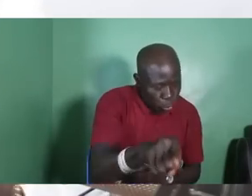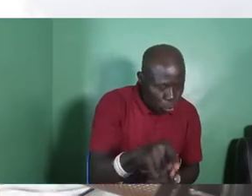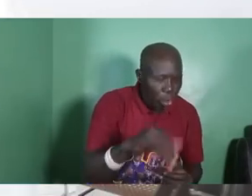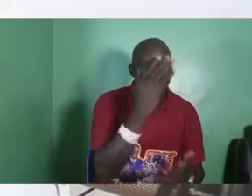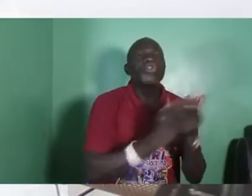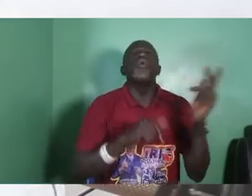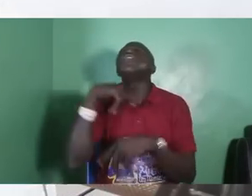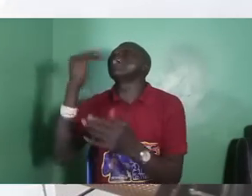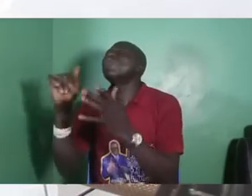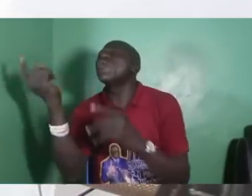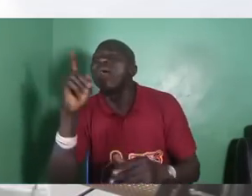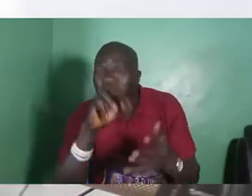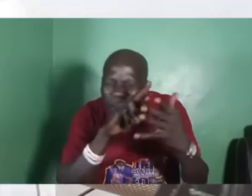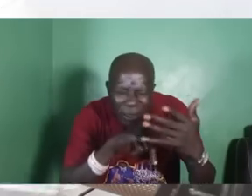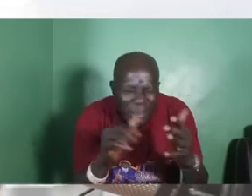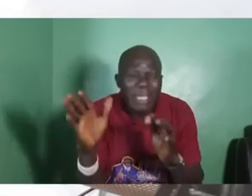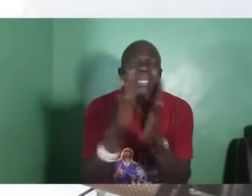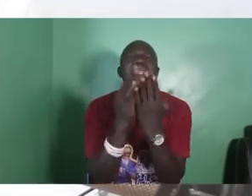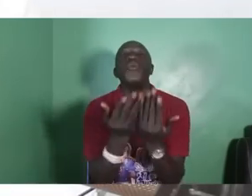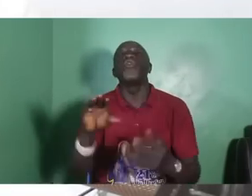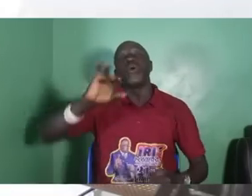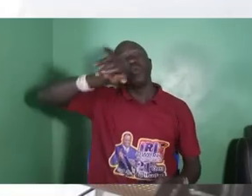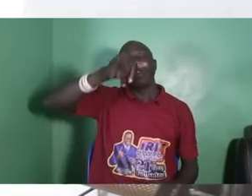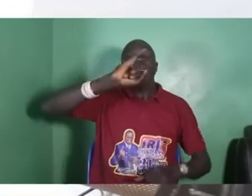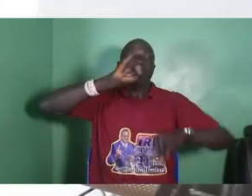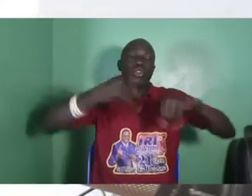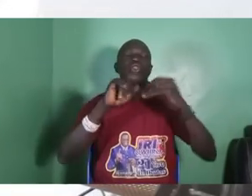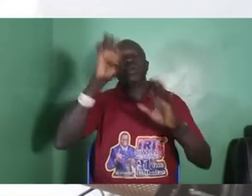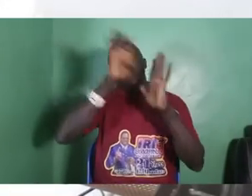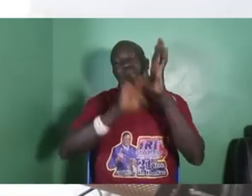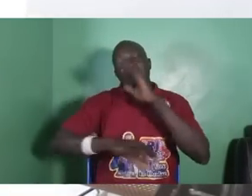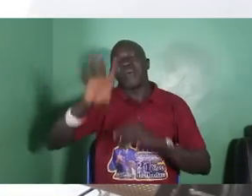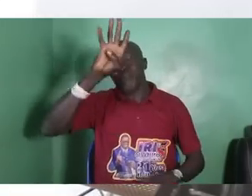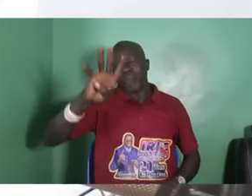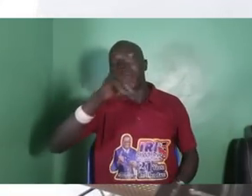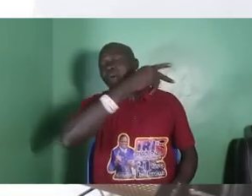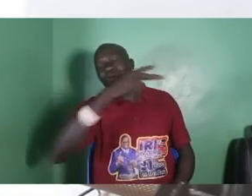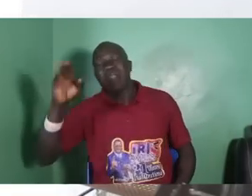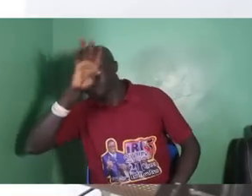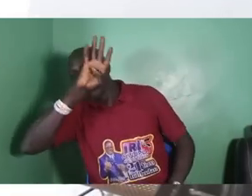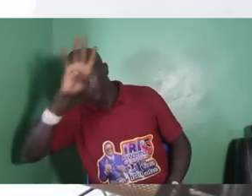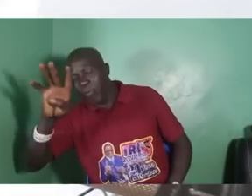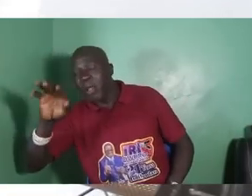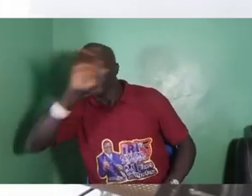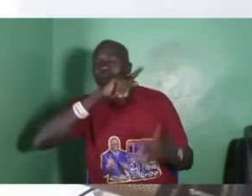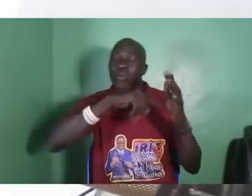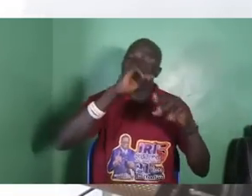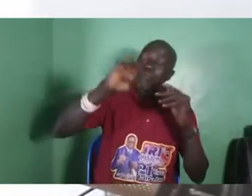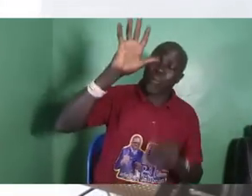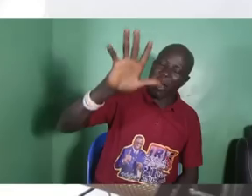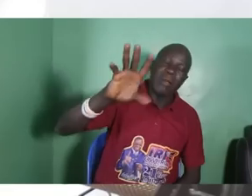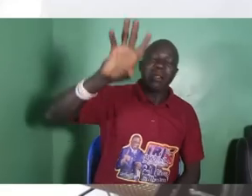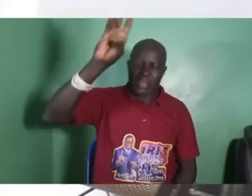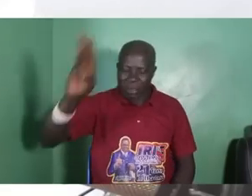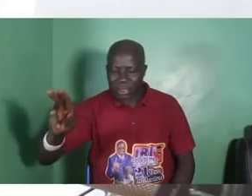us. Enikan ni bole ti ka. Somebody say where did you read? Owo ni dajo ni. In the book of Judges. Ani ori kan. Chapter 4. Ese kan lo ti be. Verse 4. Okay, come. You read 5. Okay,